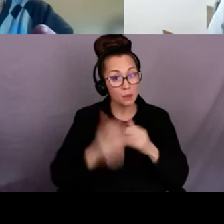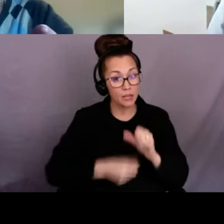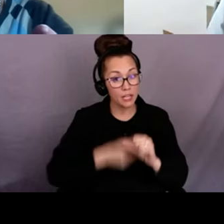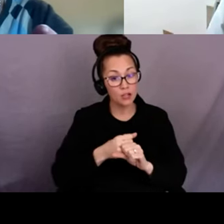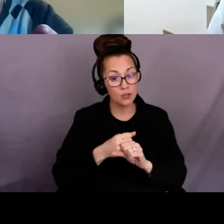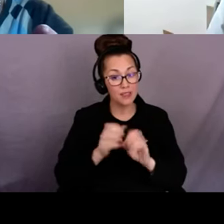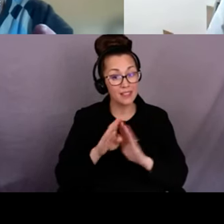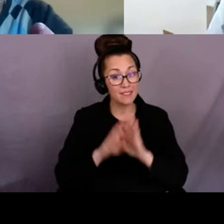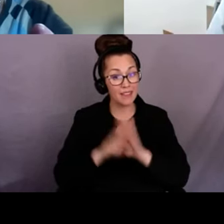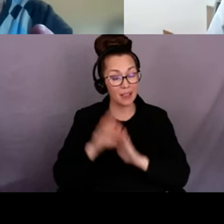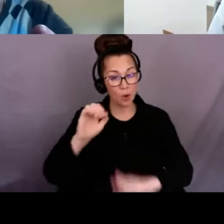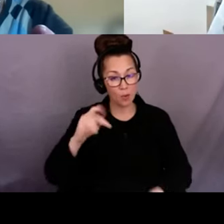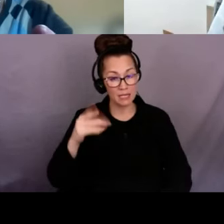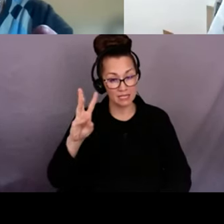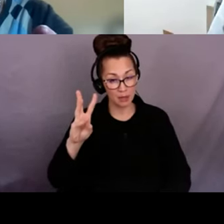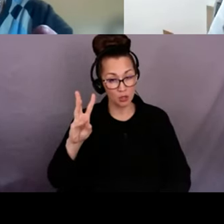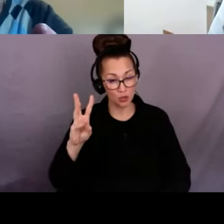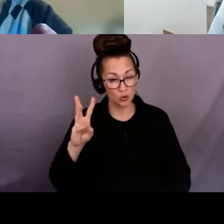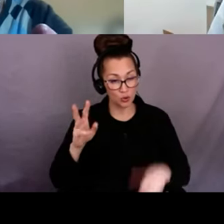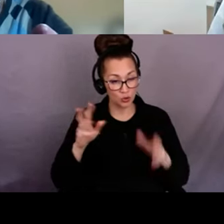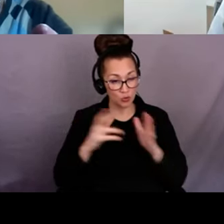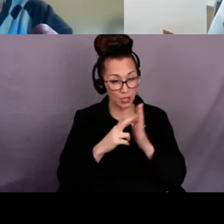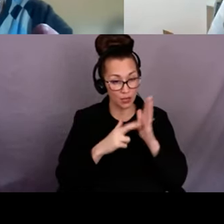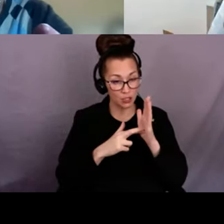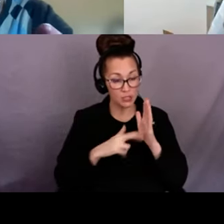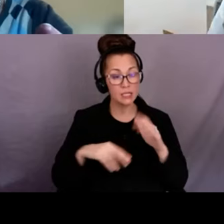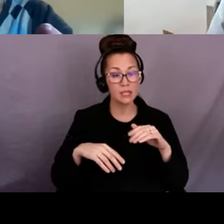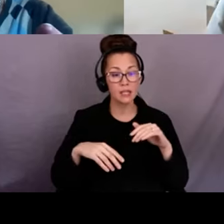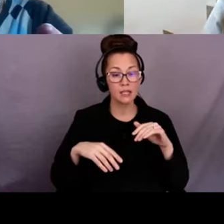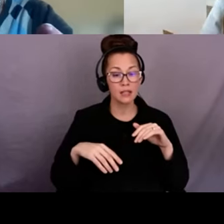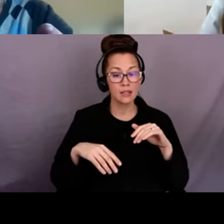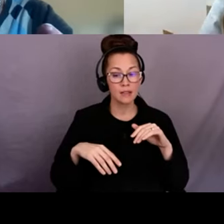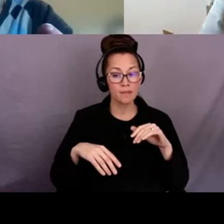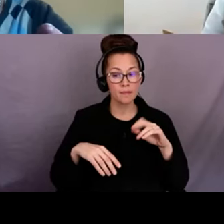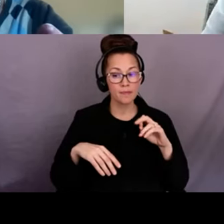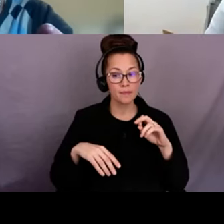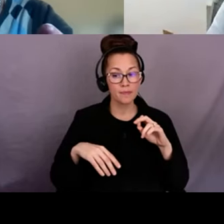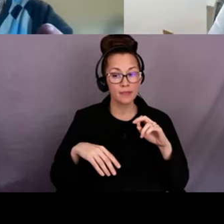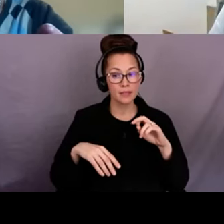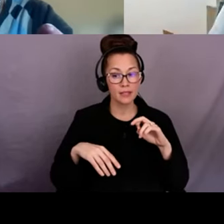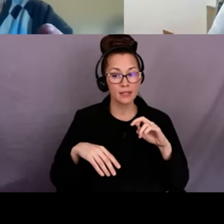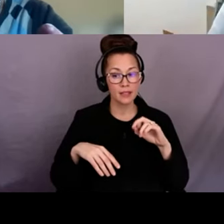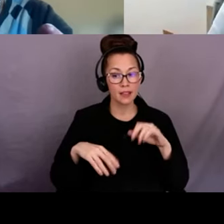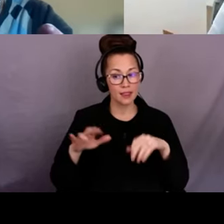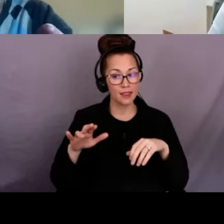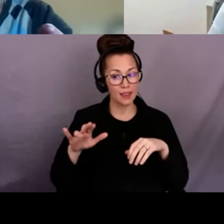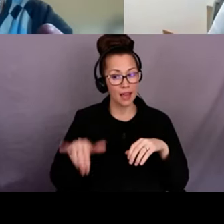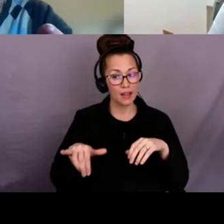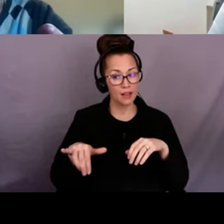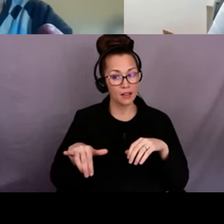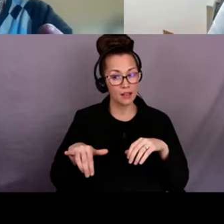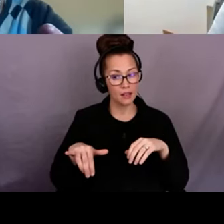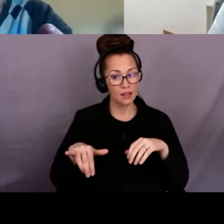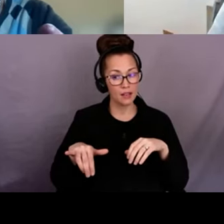OPW regulations that very much teed up to and mirrored the mandates of the